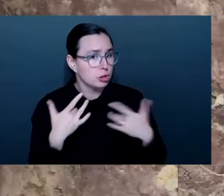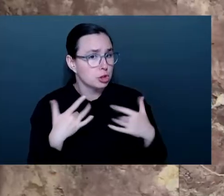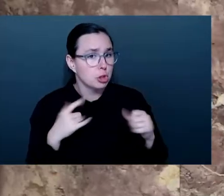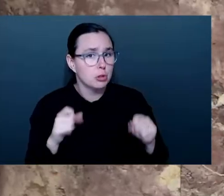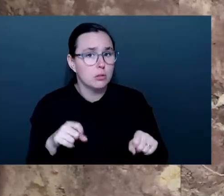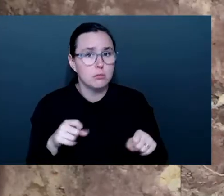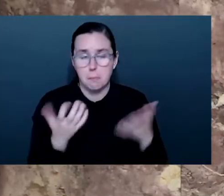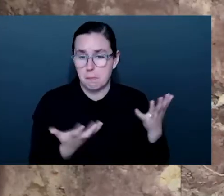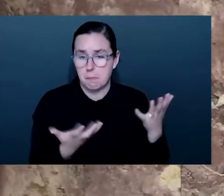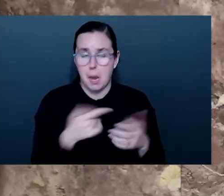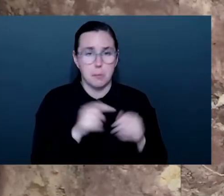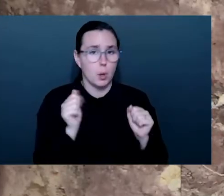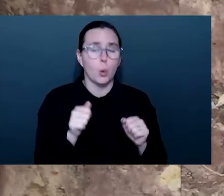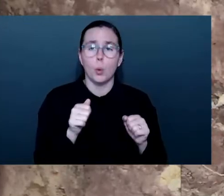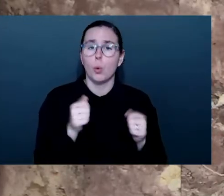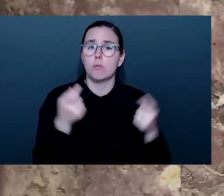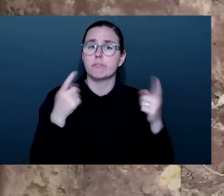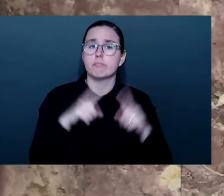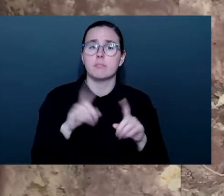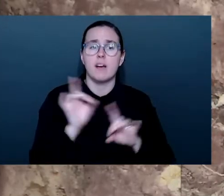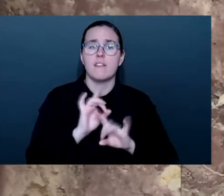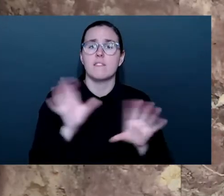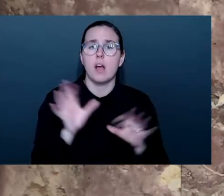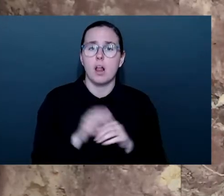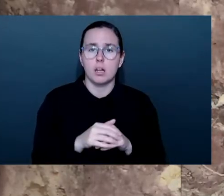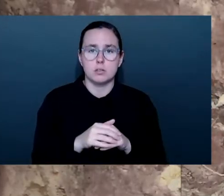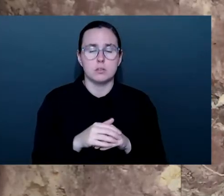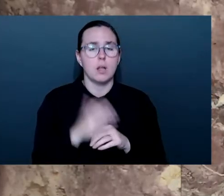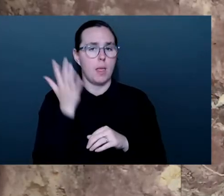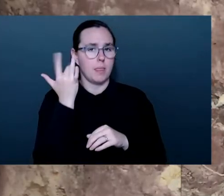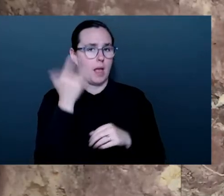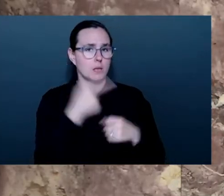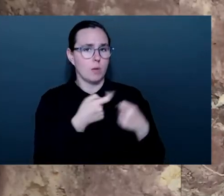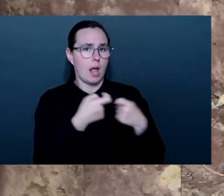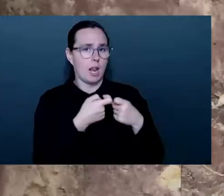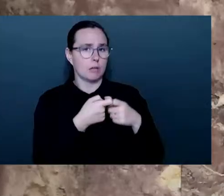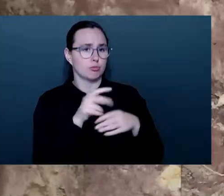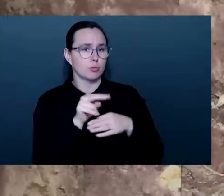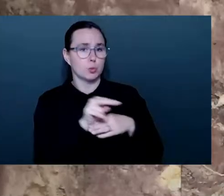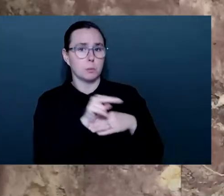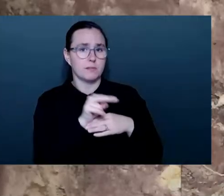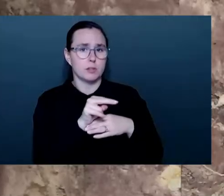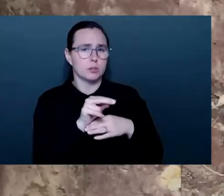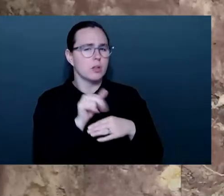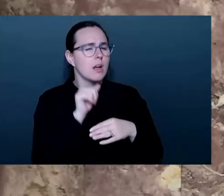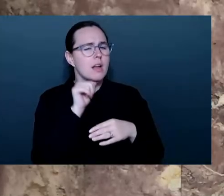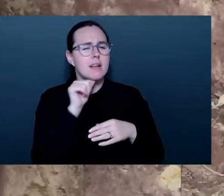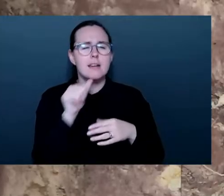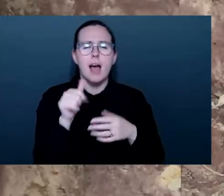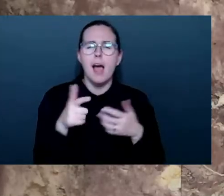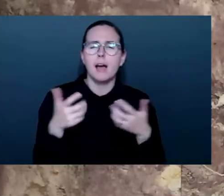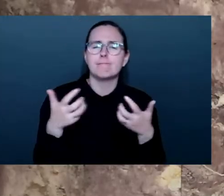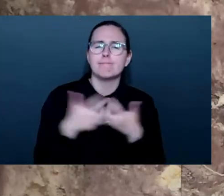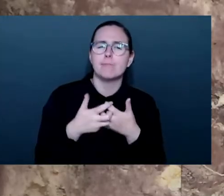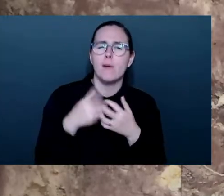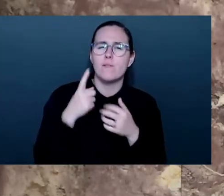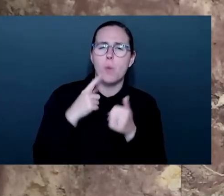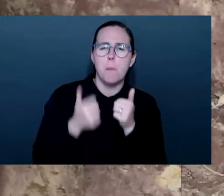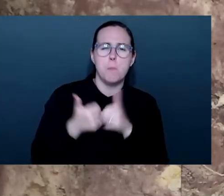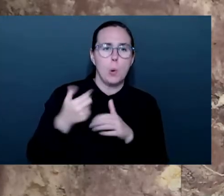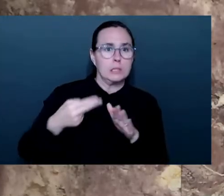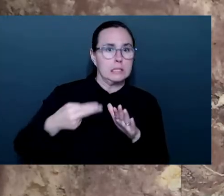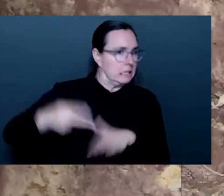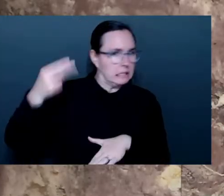not suitable for the highest risk individuals, and while it cannot stop someone who's determined to commit